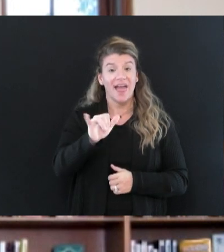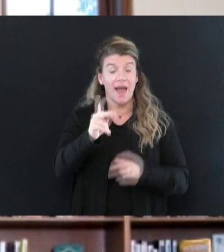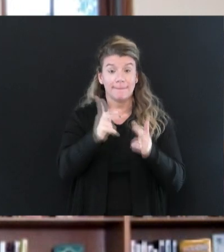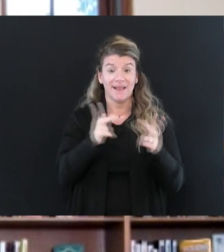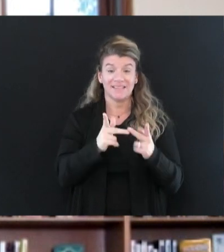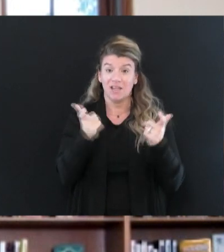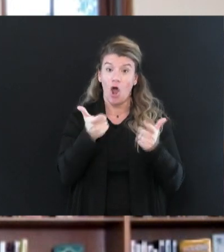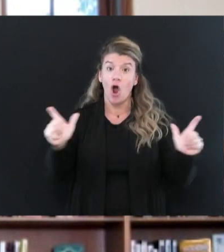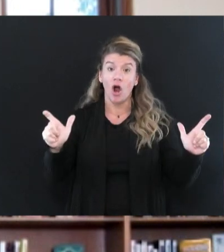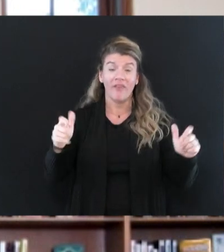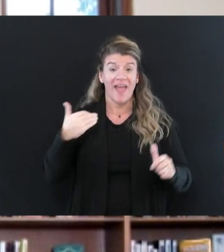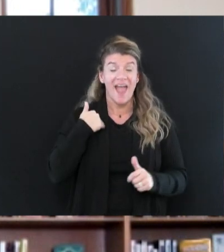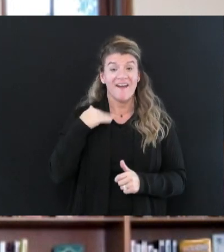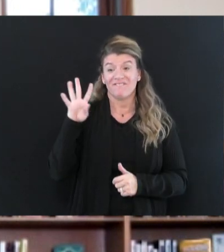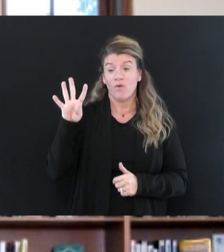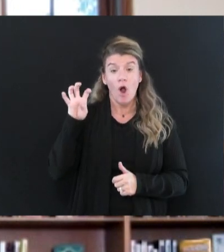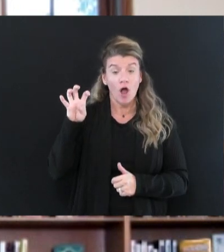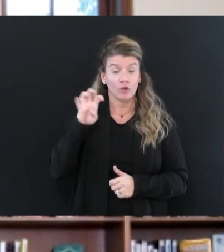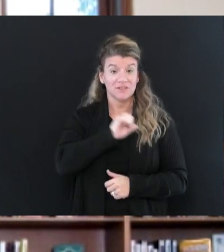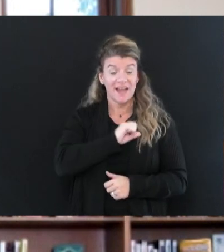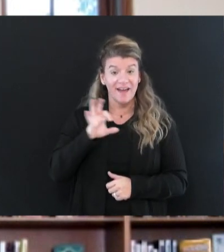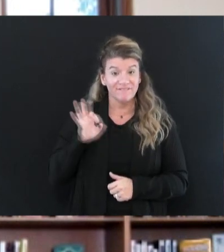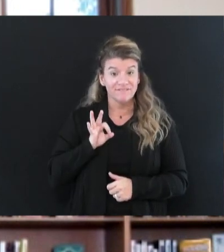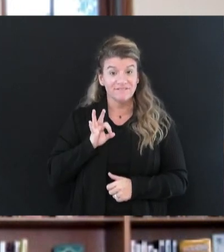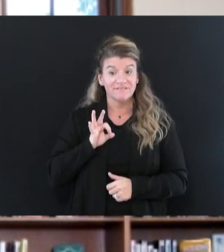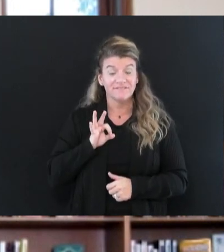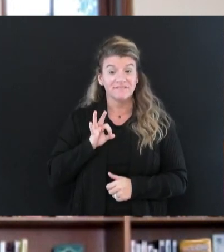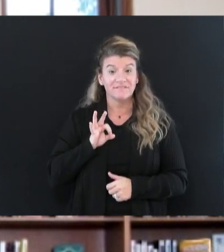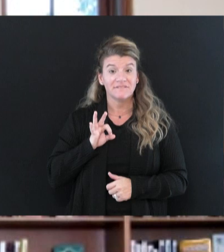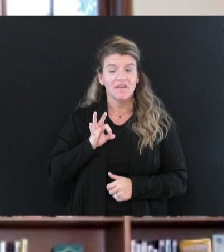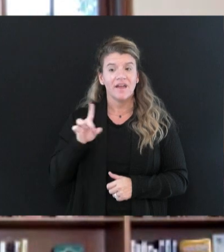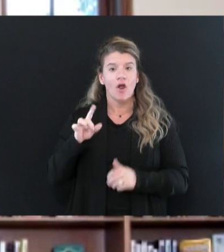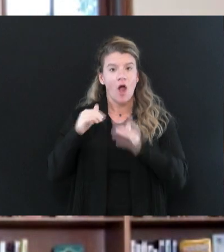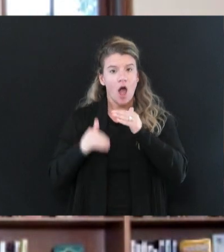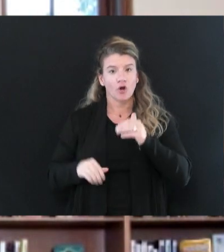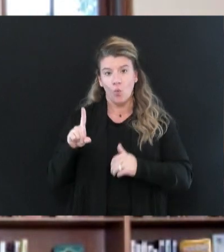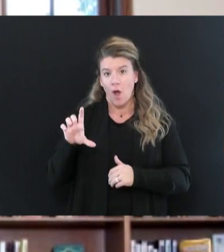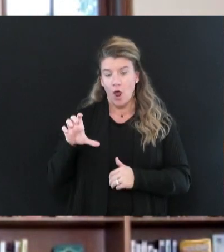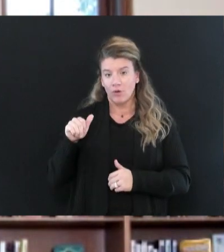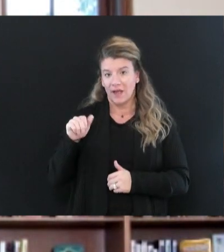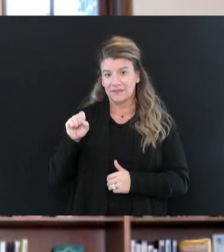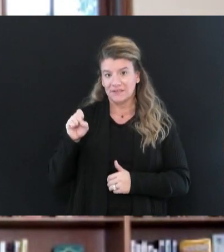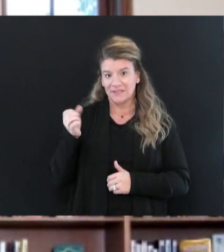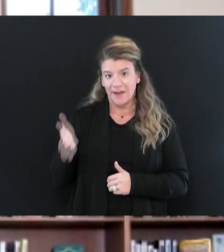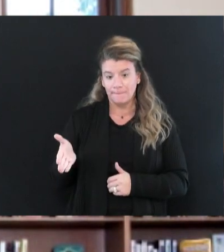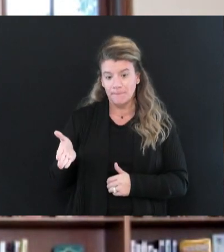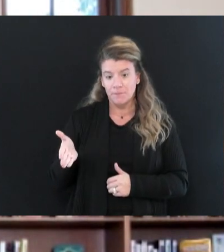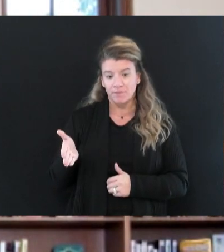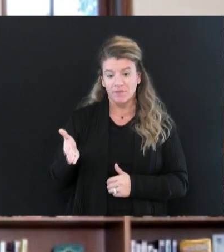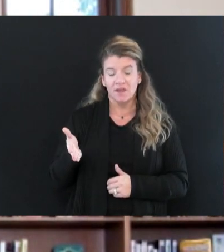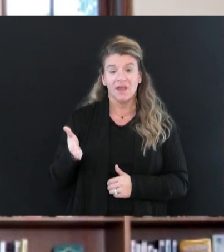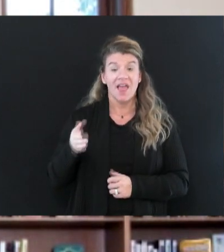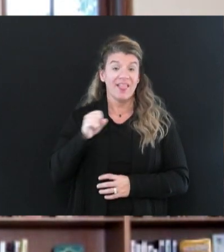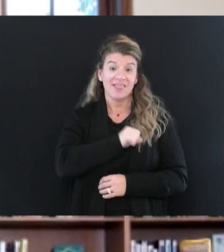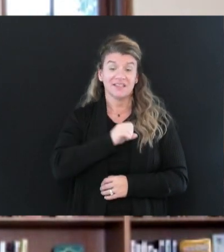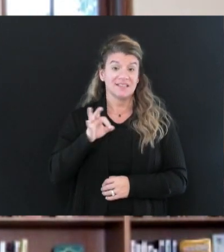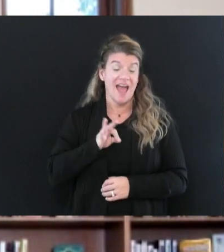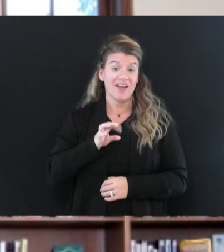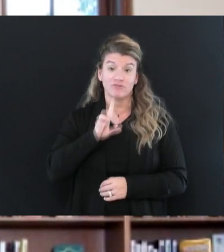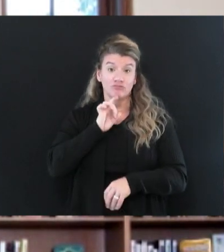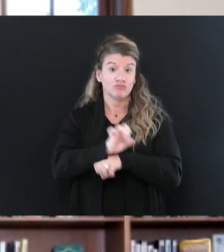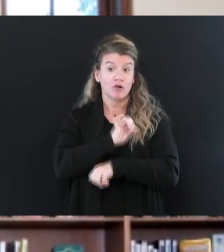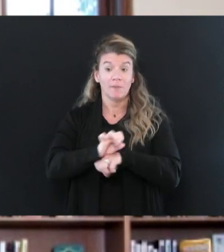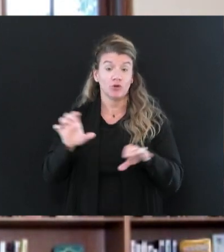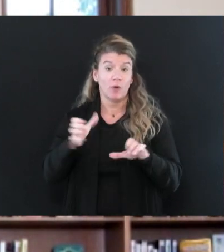to 400 staff and close to 100 patients there. And the staff is doing the best that they can under